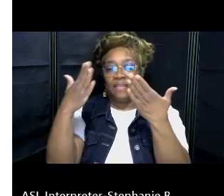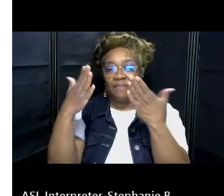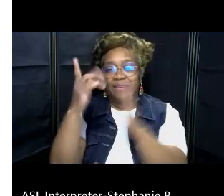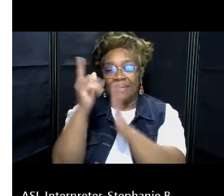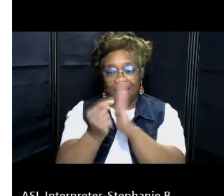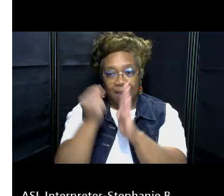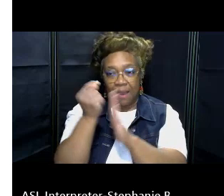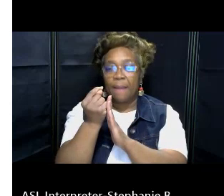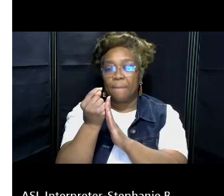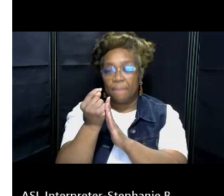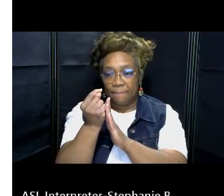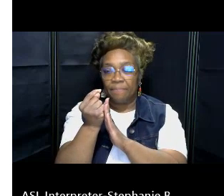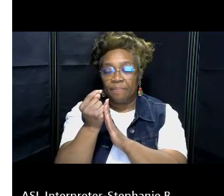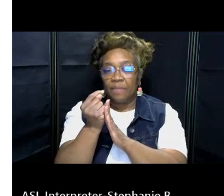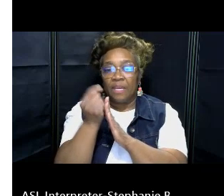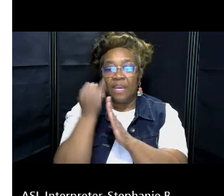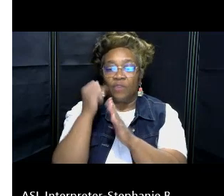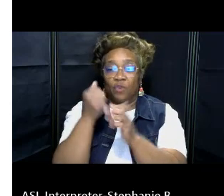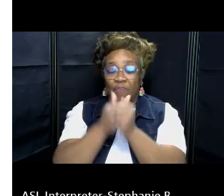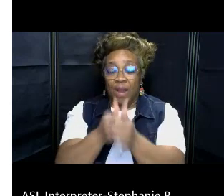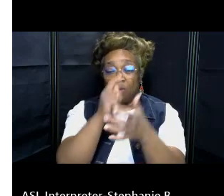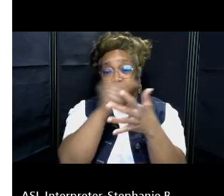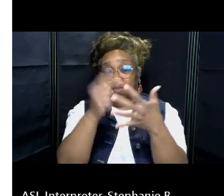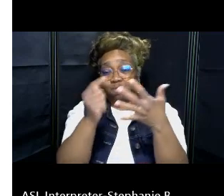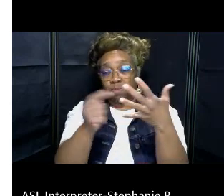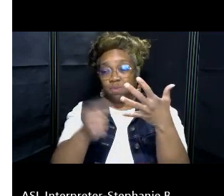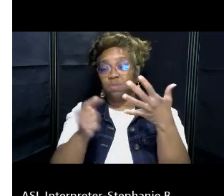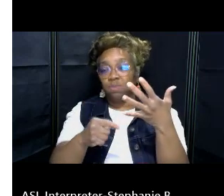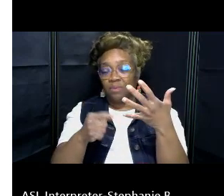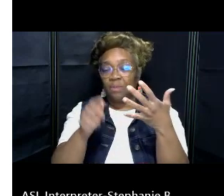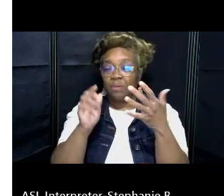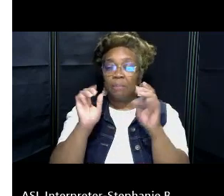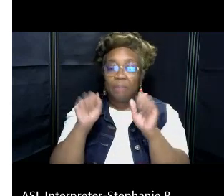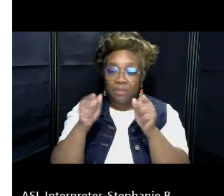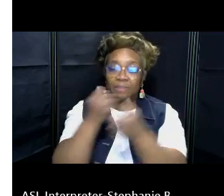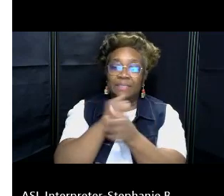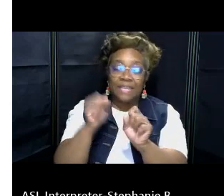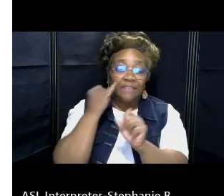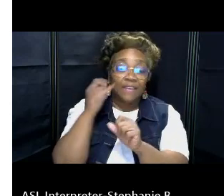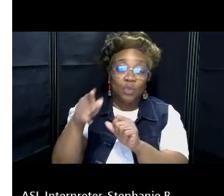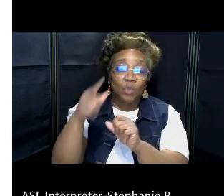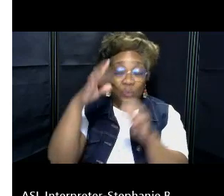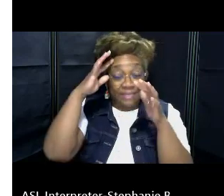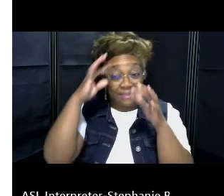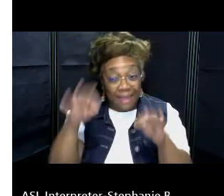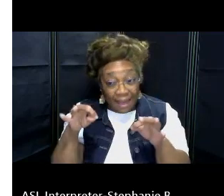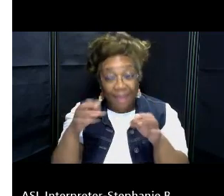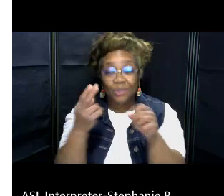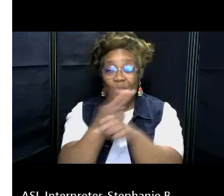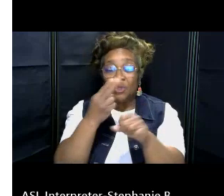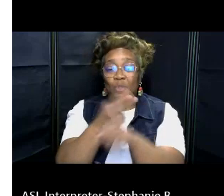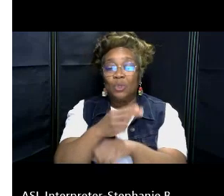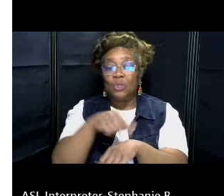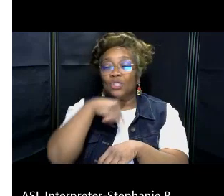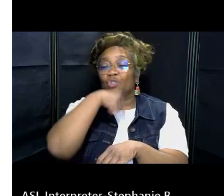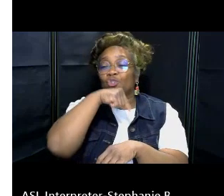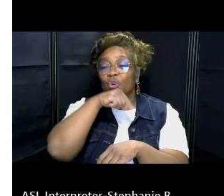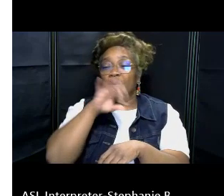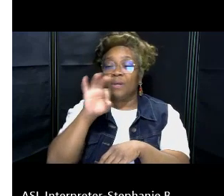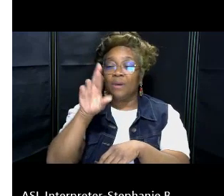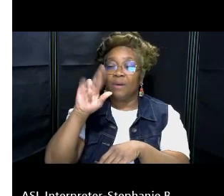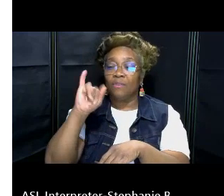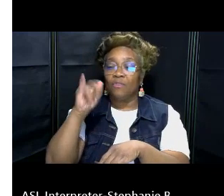particular precautions will keep you safe if you decide to utilize a turkey fryer. I'm more of a traditionalist, so I go with the oven,